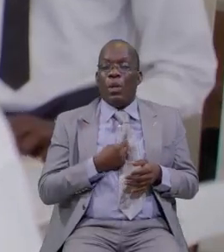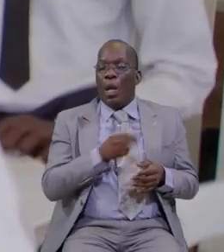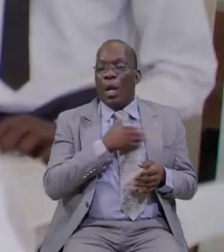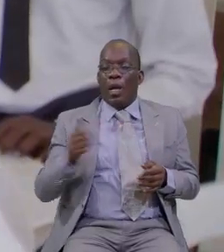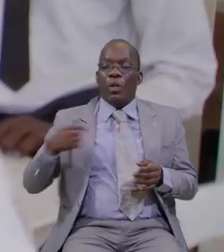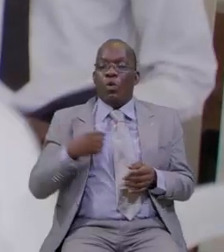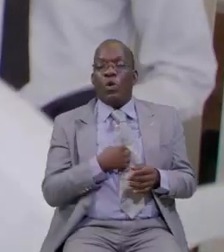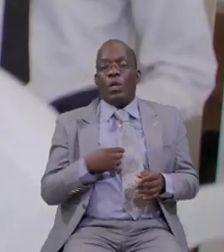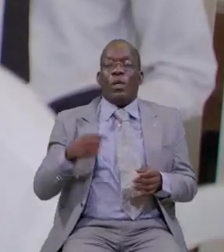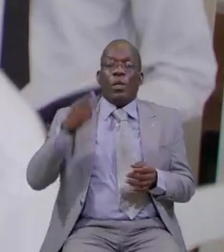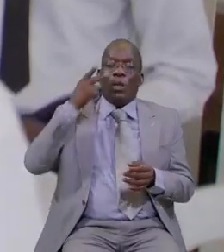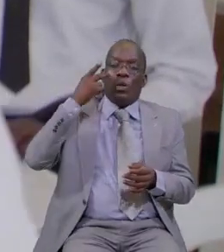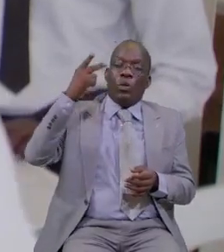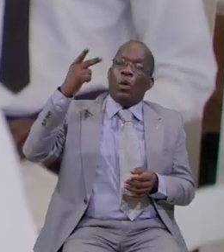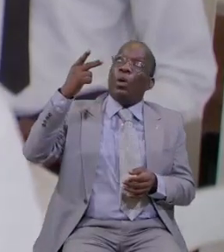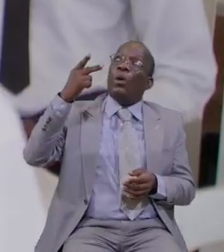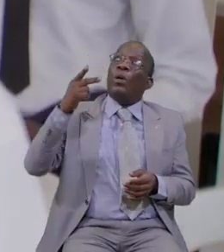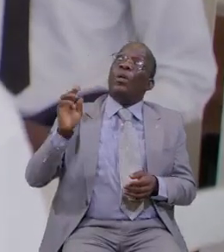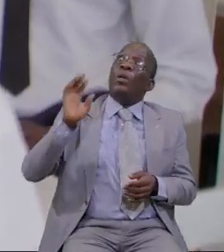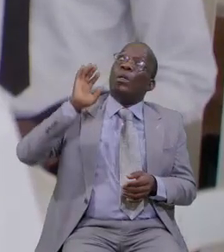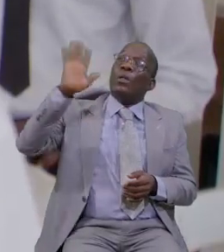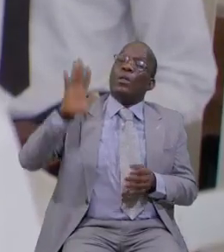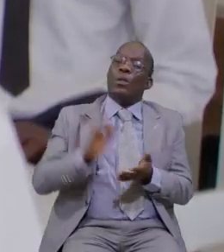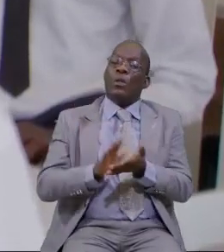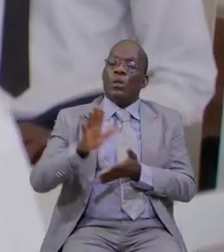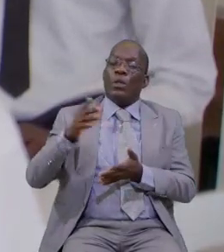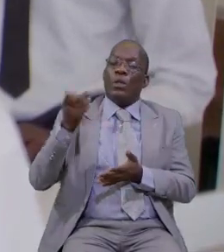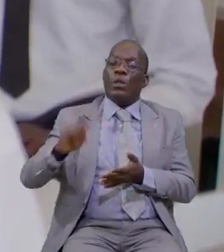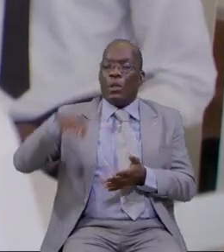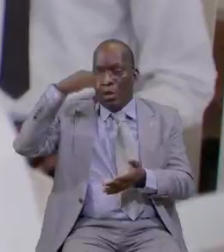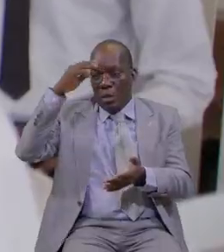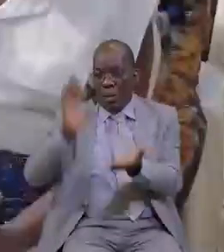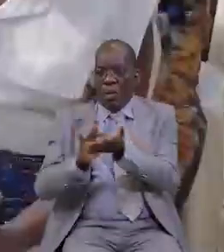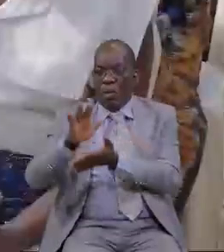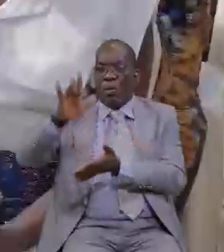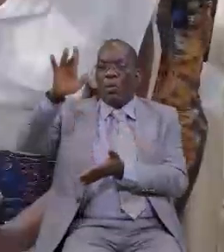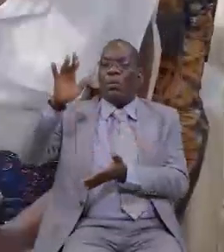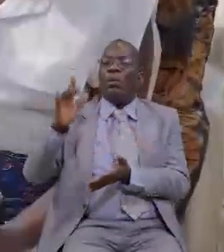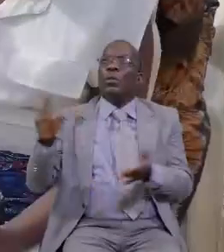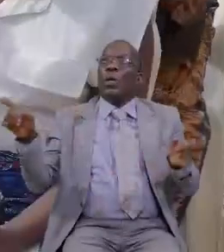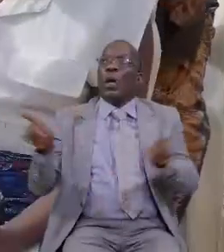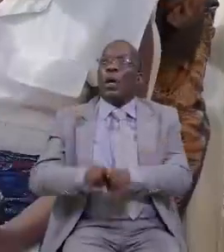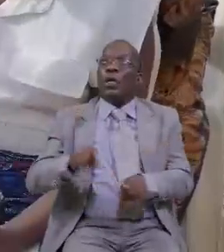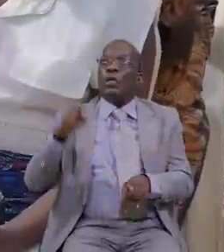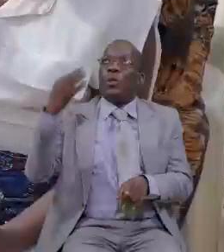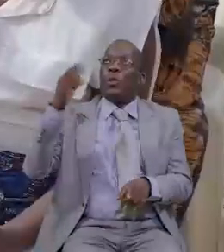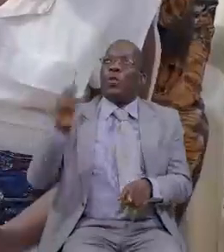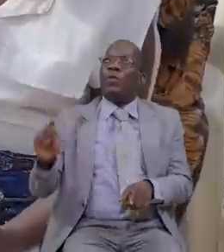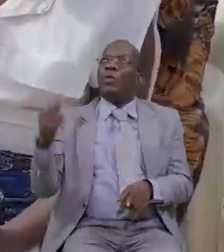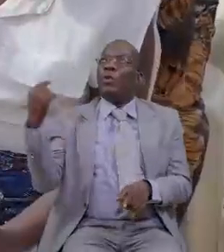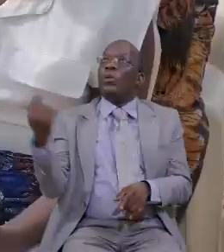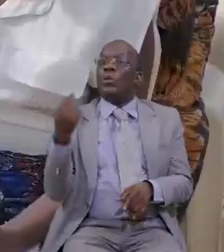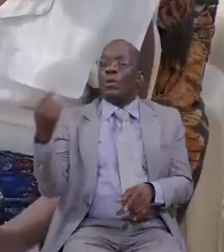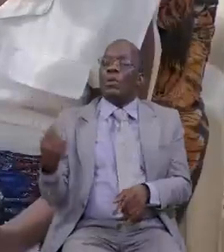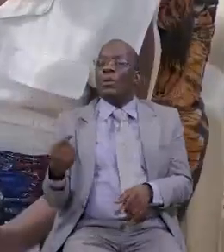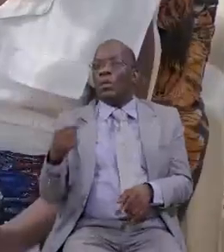beheld his glory, the glory as of the only begotten of the